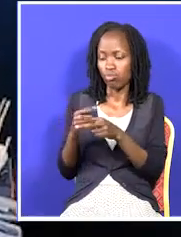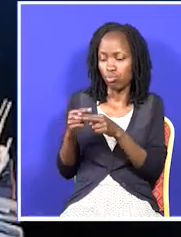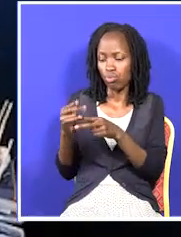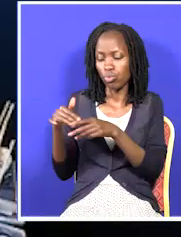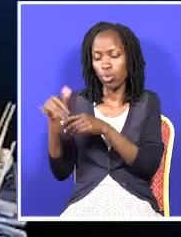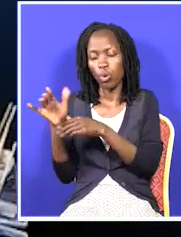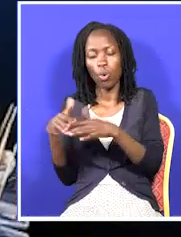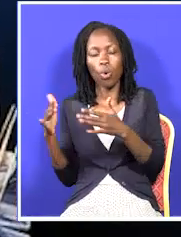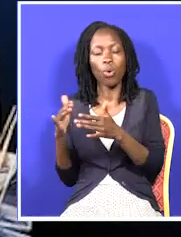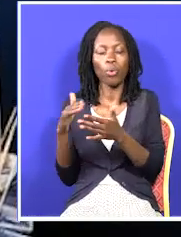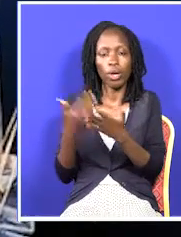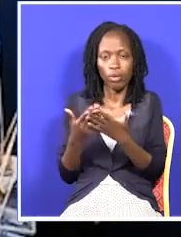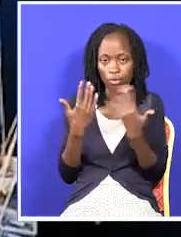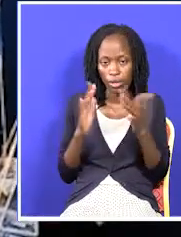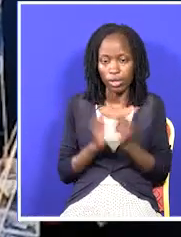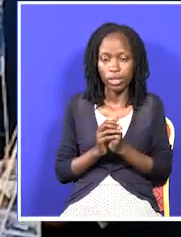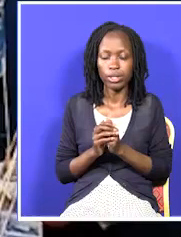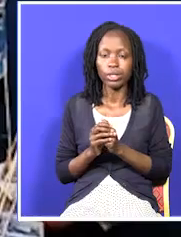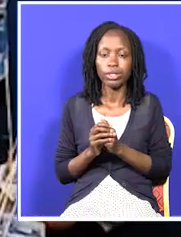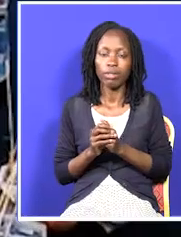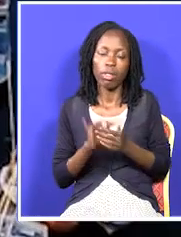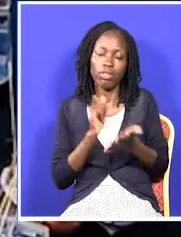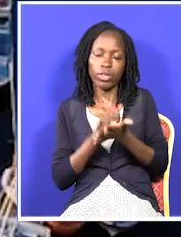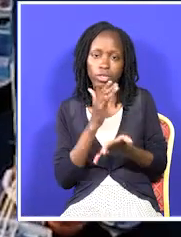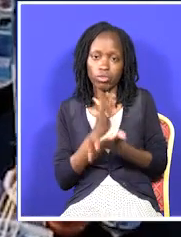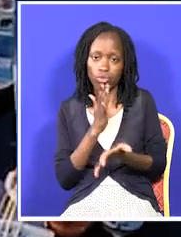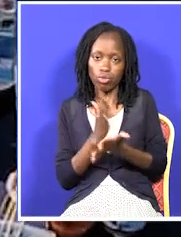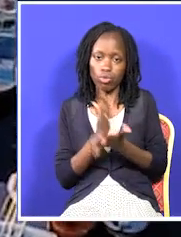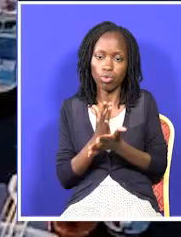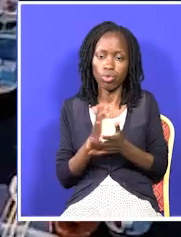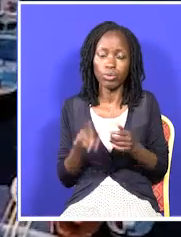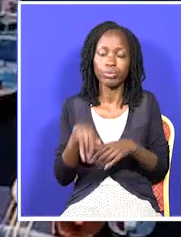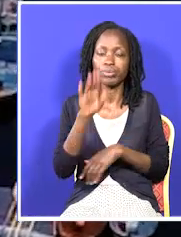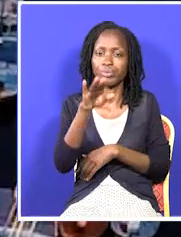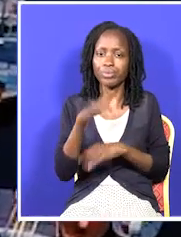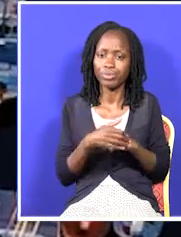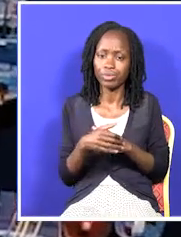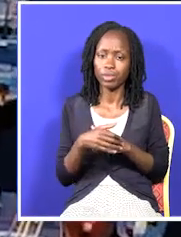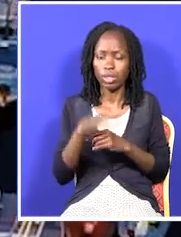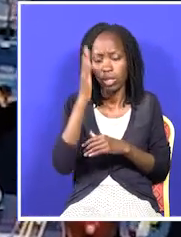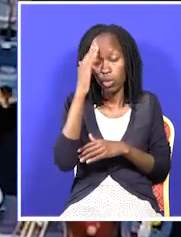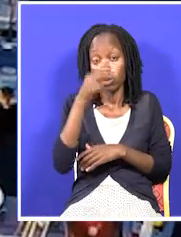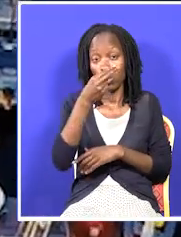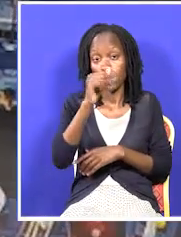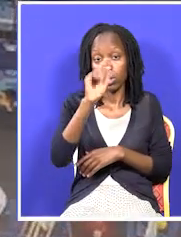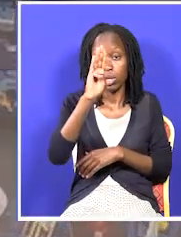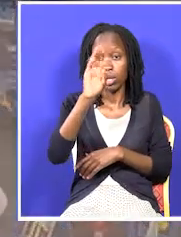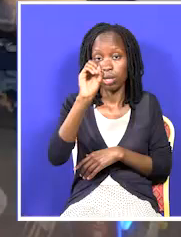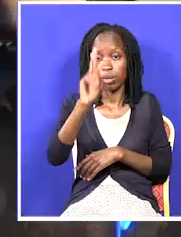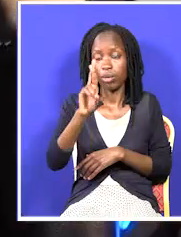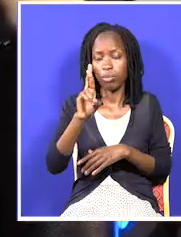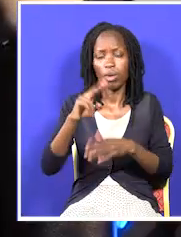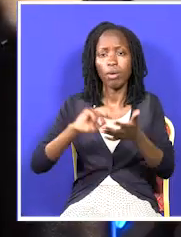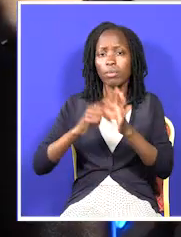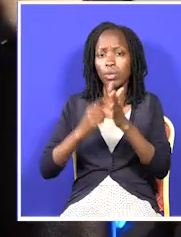just arrived from elsewhere. That's very true, Liz. And guys at home, do you know what a harbor is? We